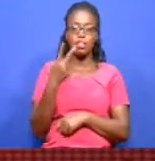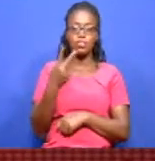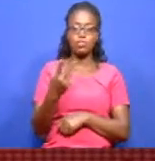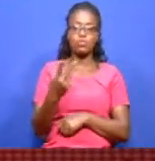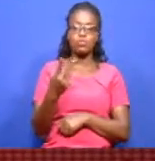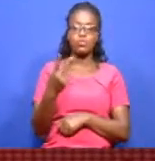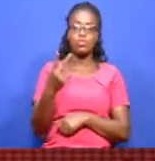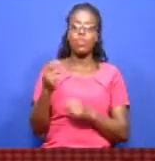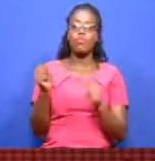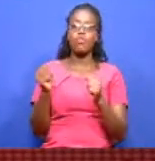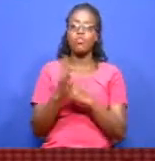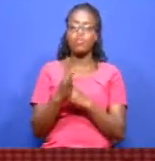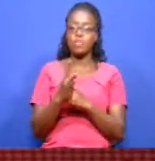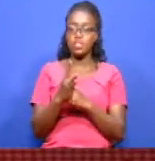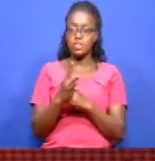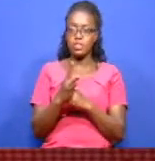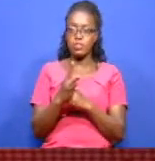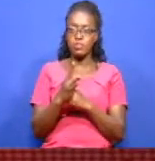1,214.